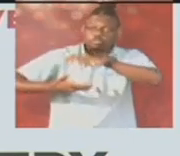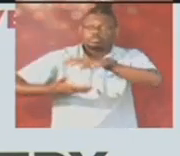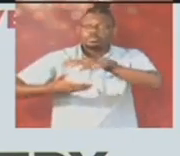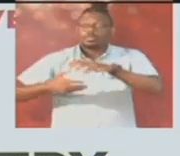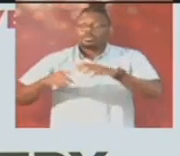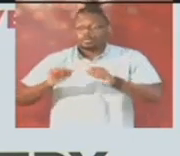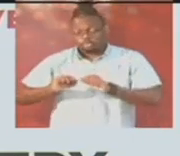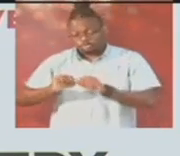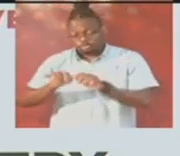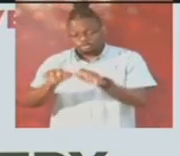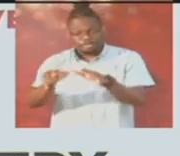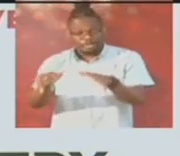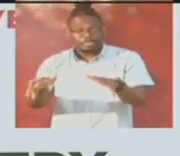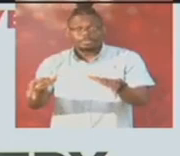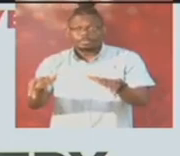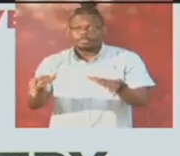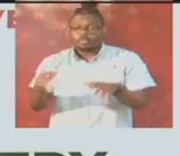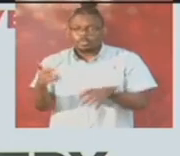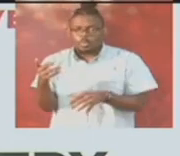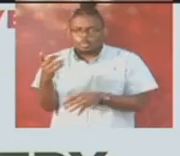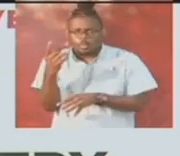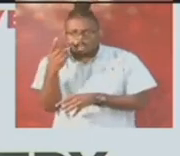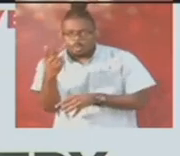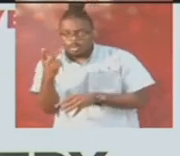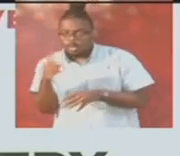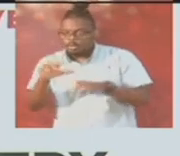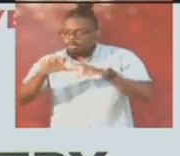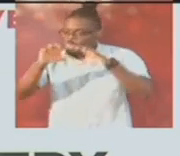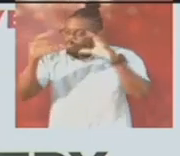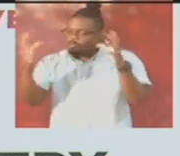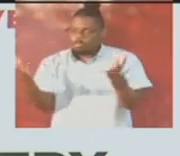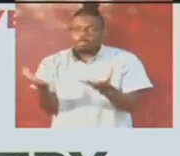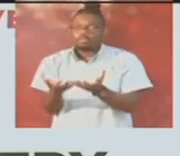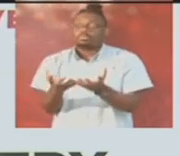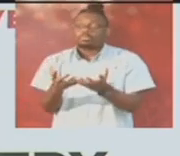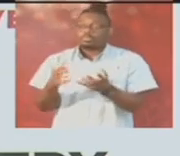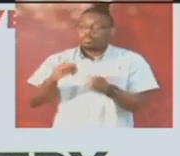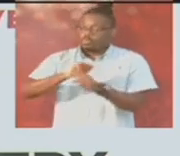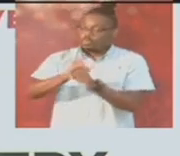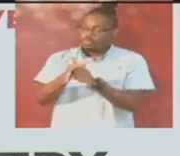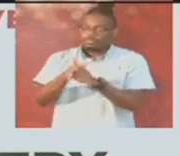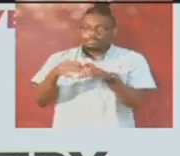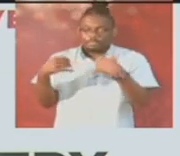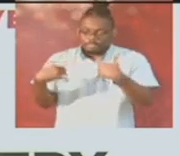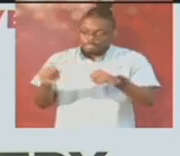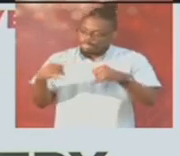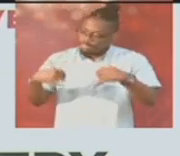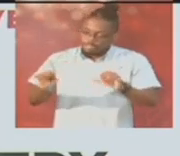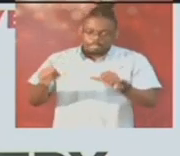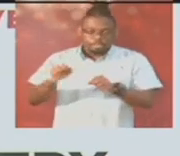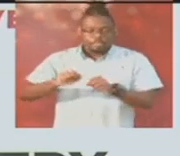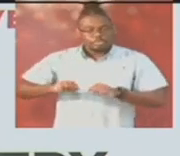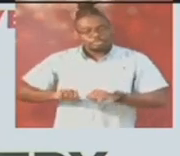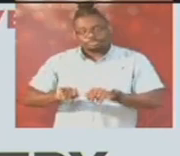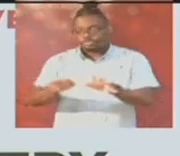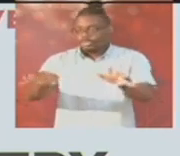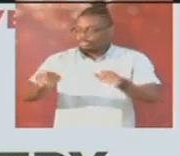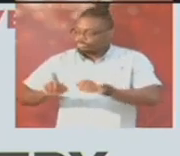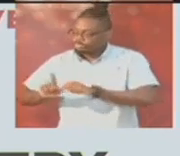in the global context, is not slowing down. At this point in time, I think we should all